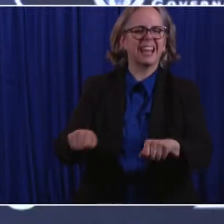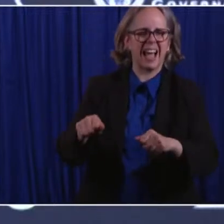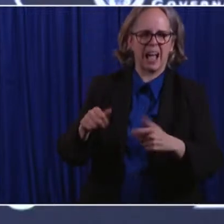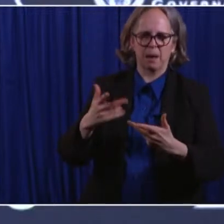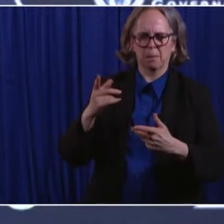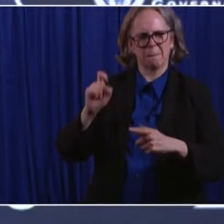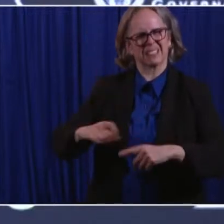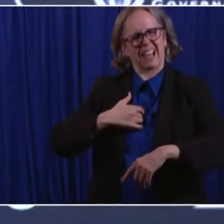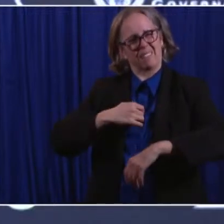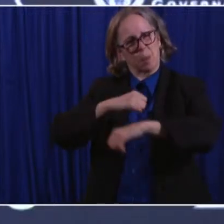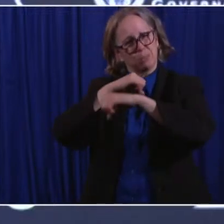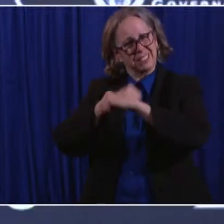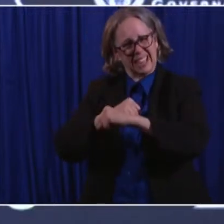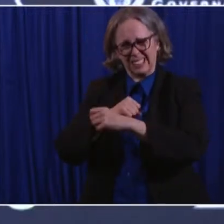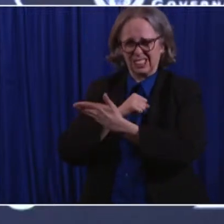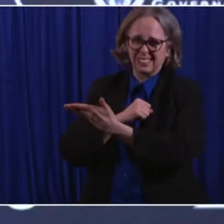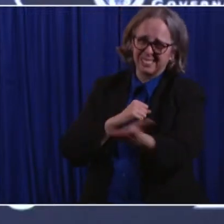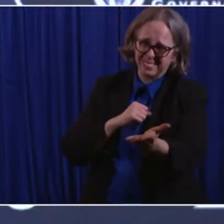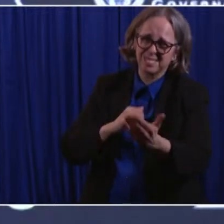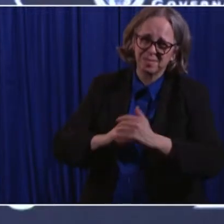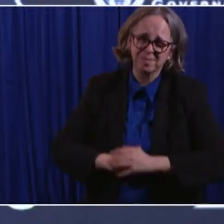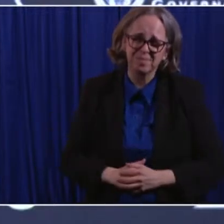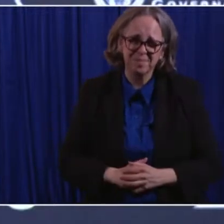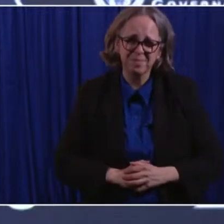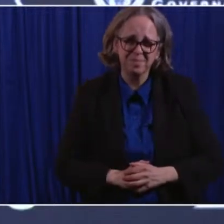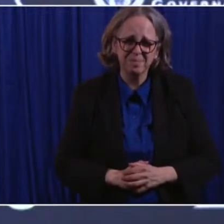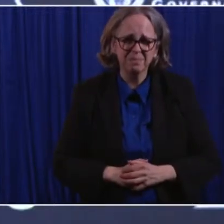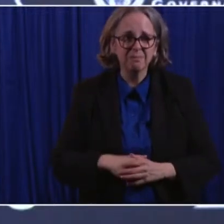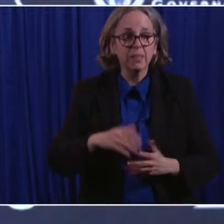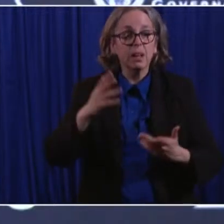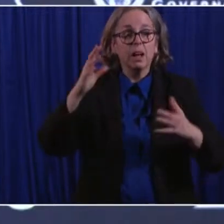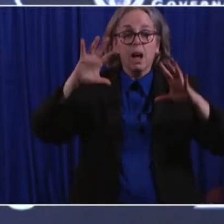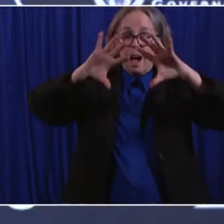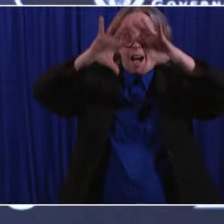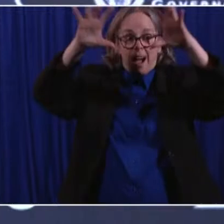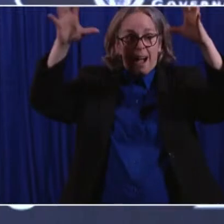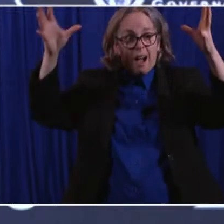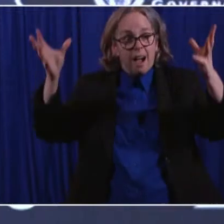it looks like it's going to be very difficult to do as a group before the summer.